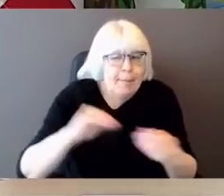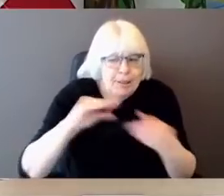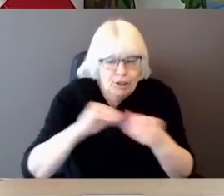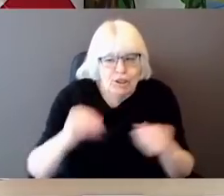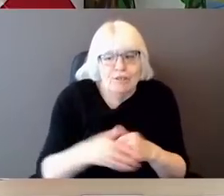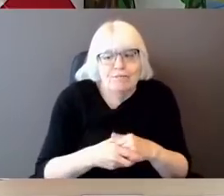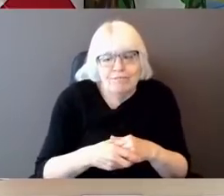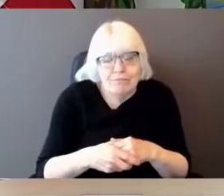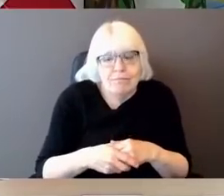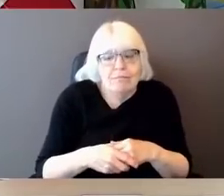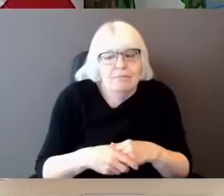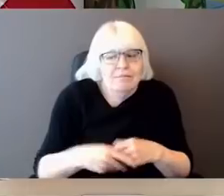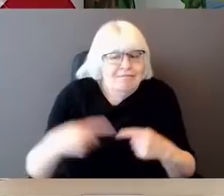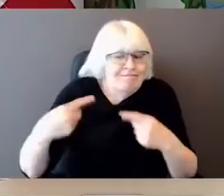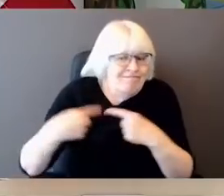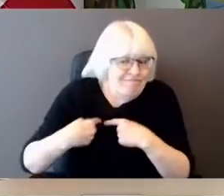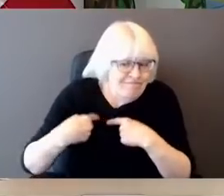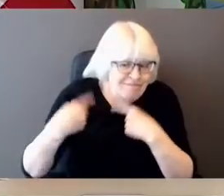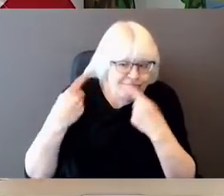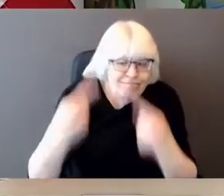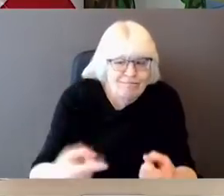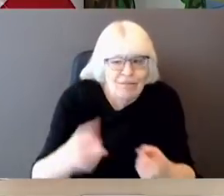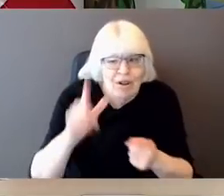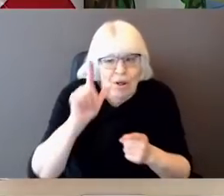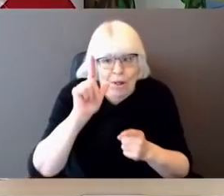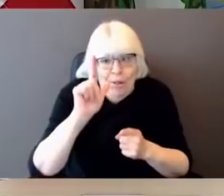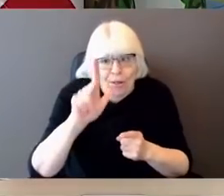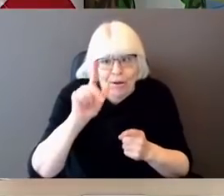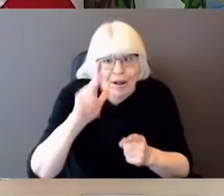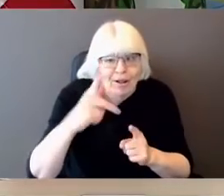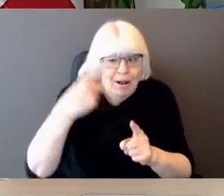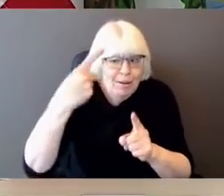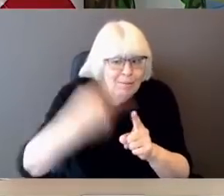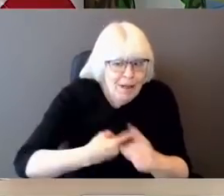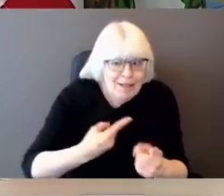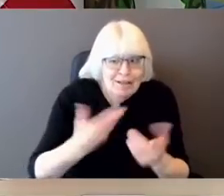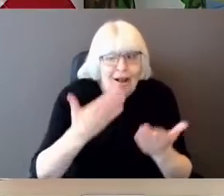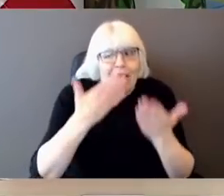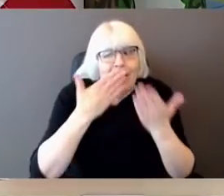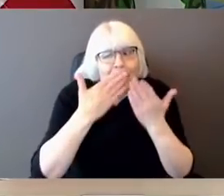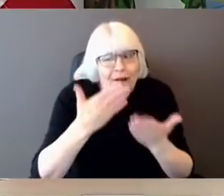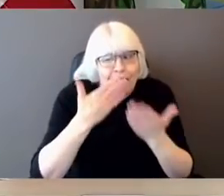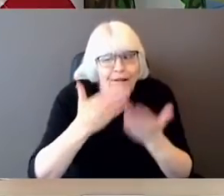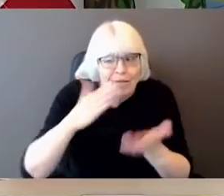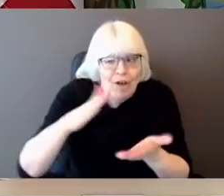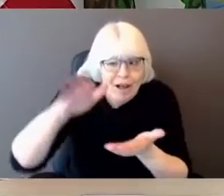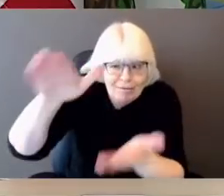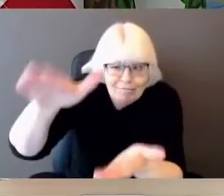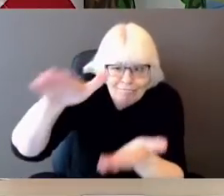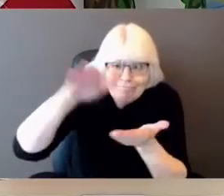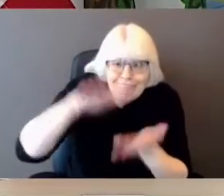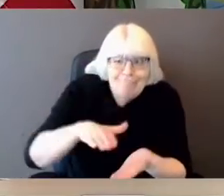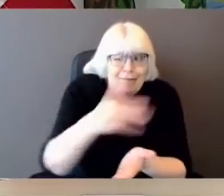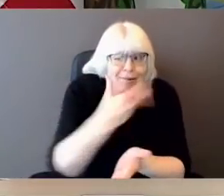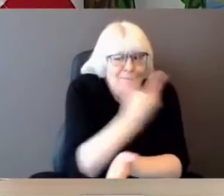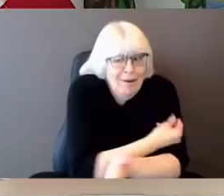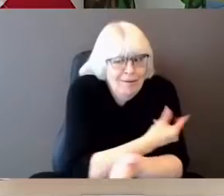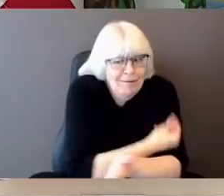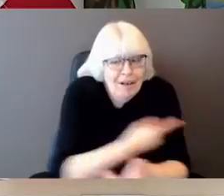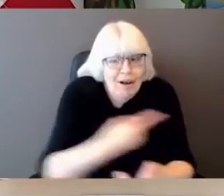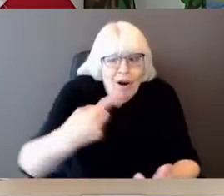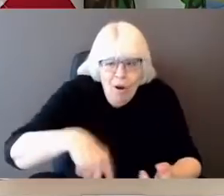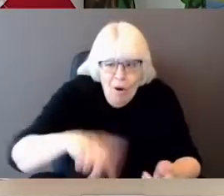grateful for our ready access to safe and effective vaccines and for such a high rate of full vaccination among the population. And